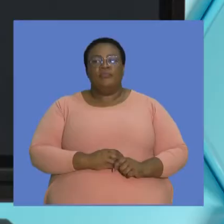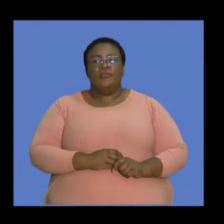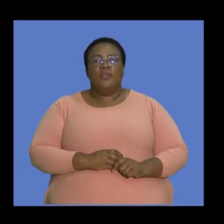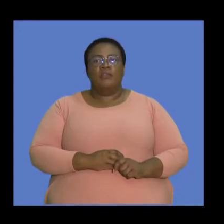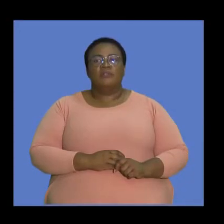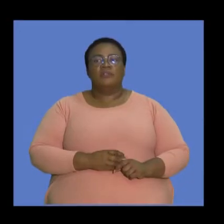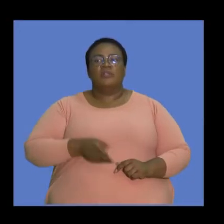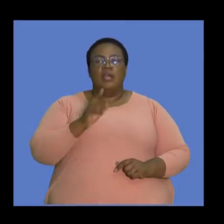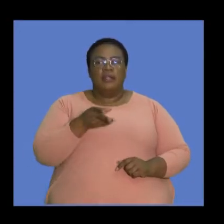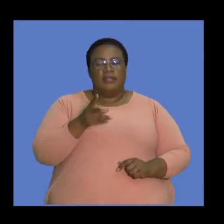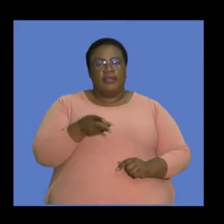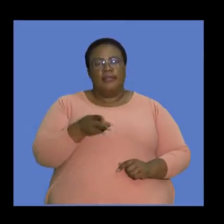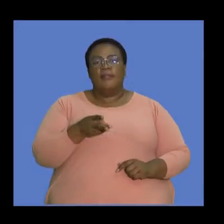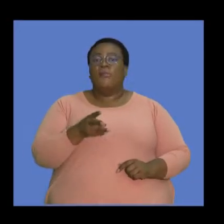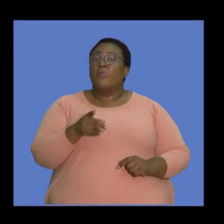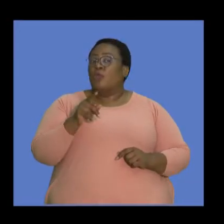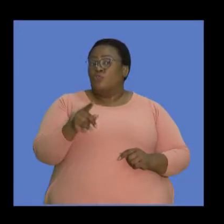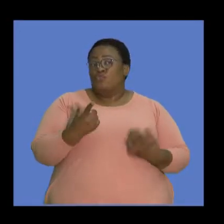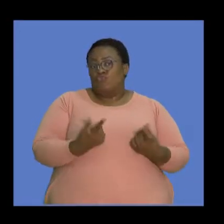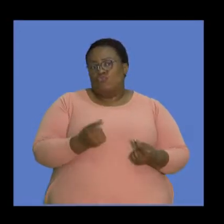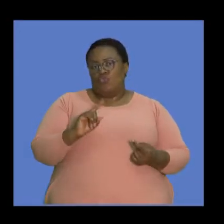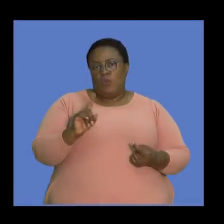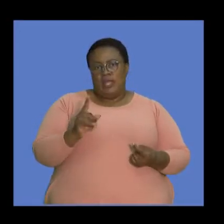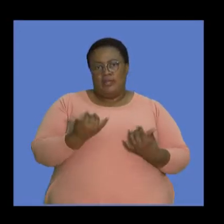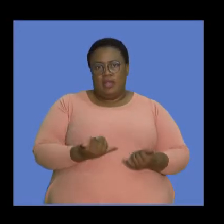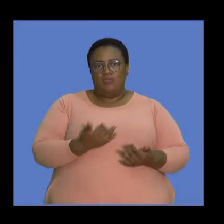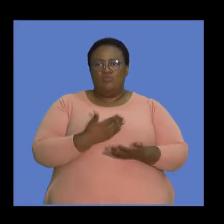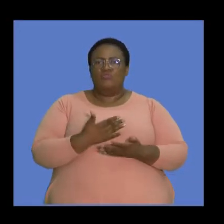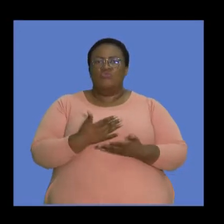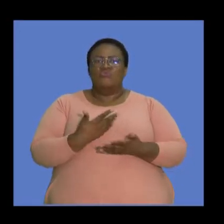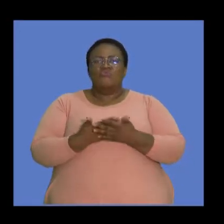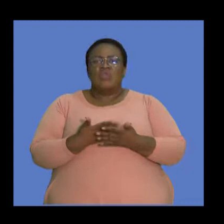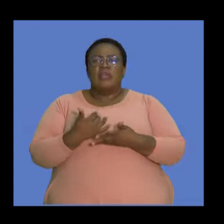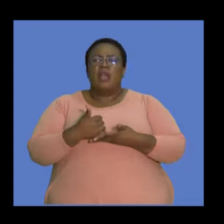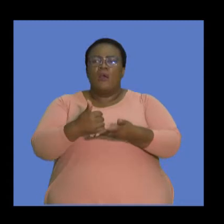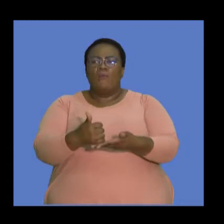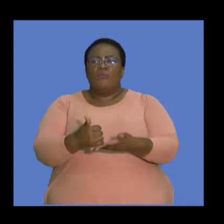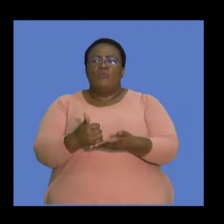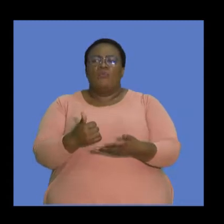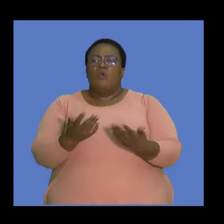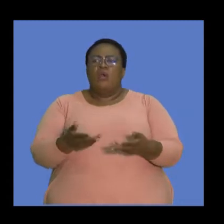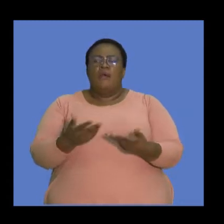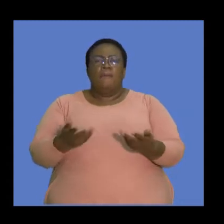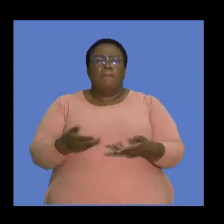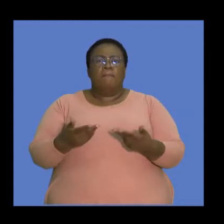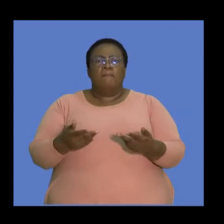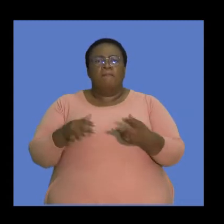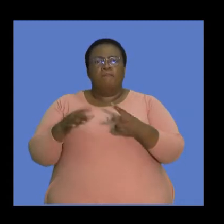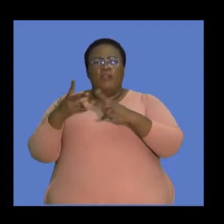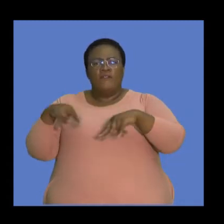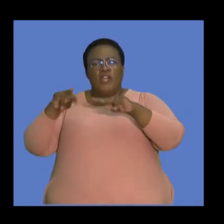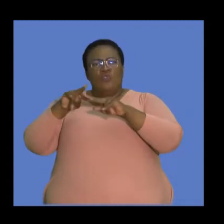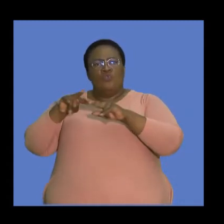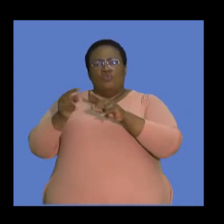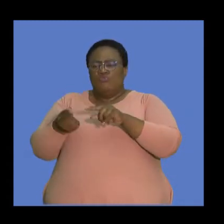Also, what can you do to help you top up the book value to cover the higher price, right? So